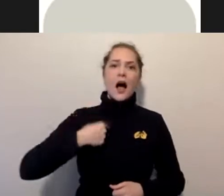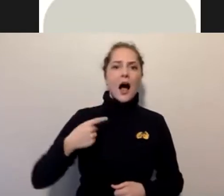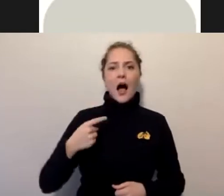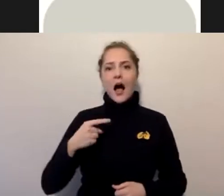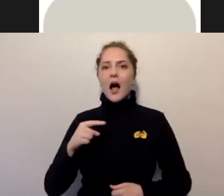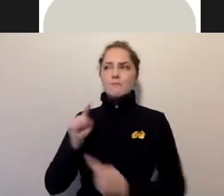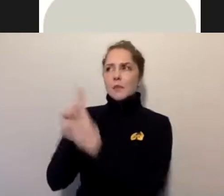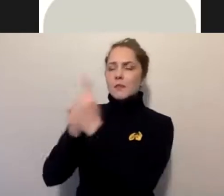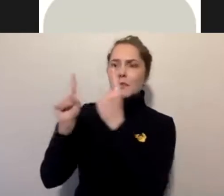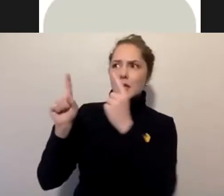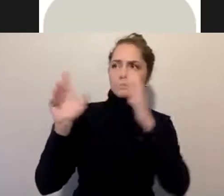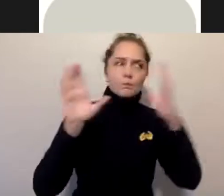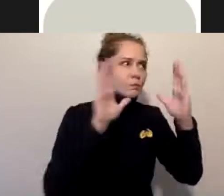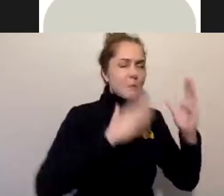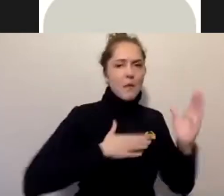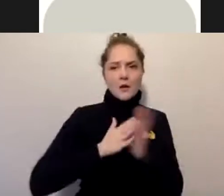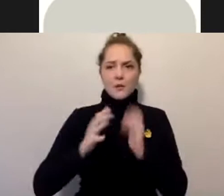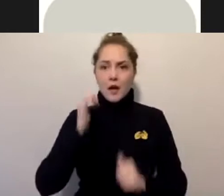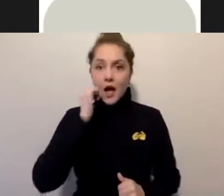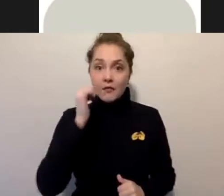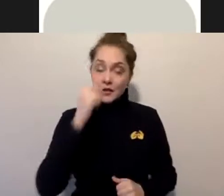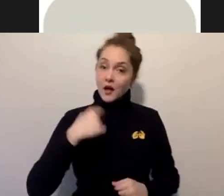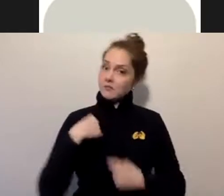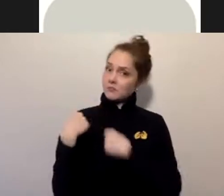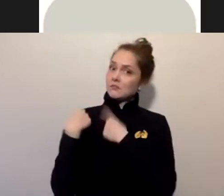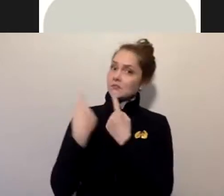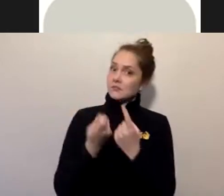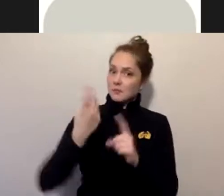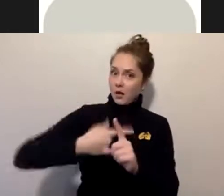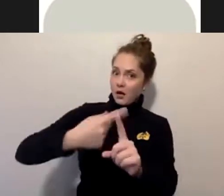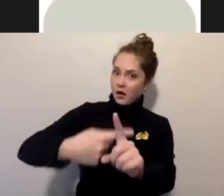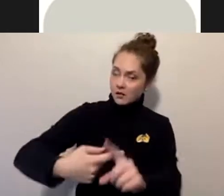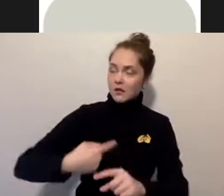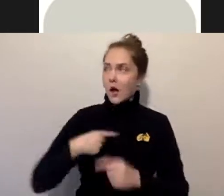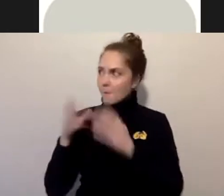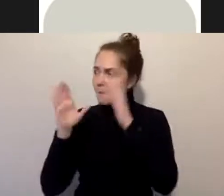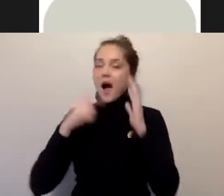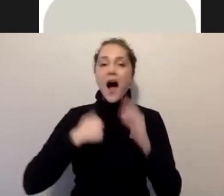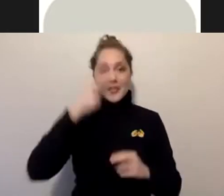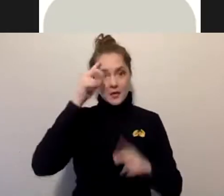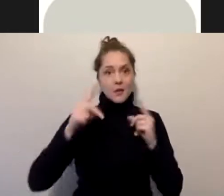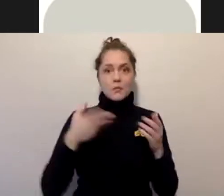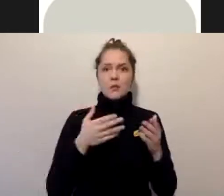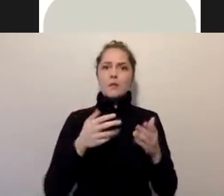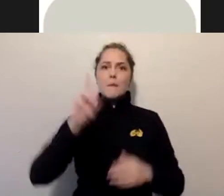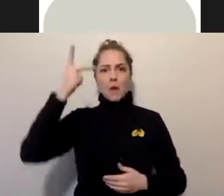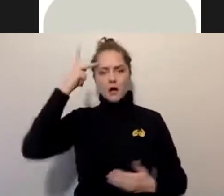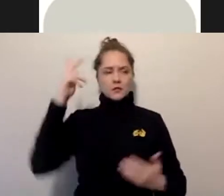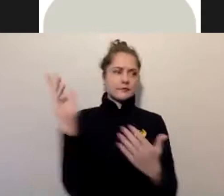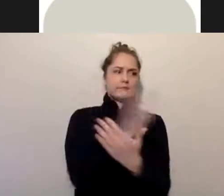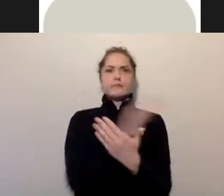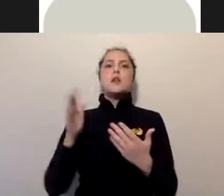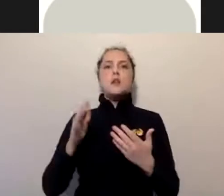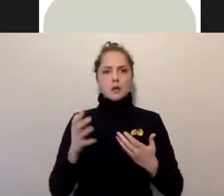to neighbors every day and have been doing so for several months now, I believe that folks across the political spectrum are ready for